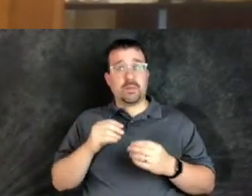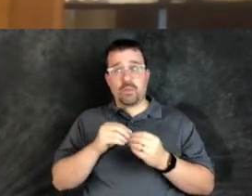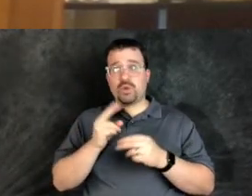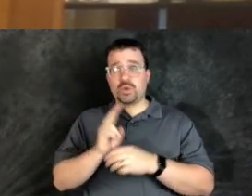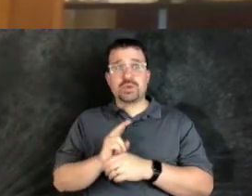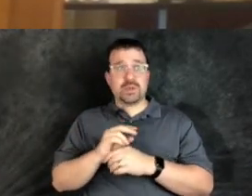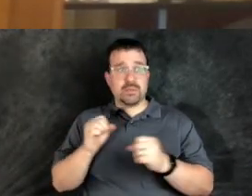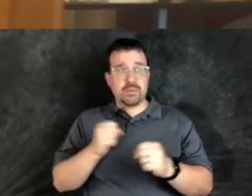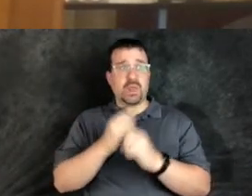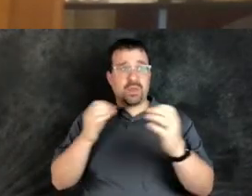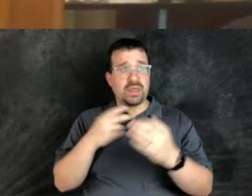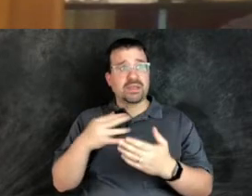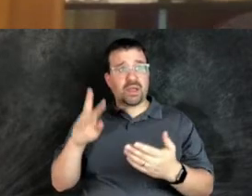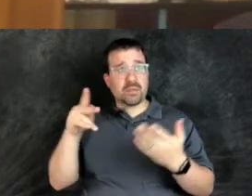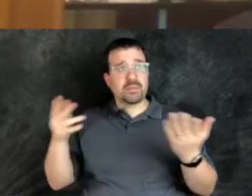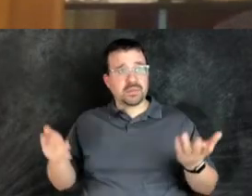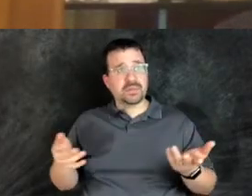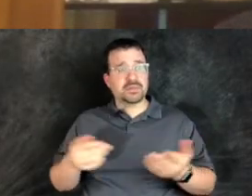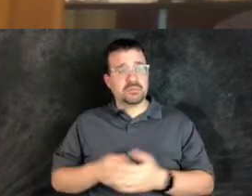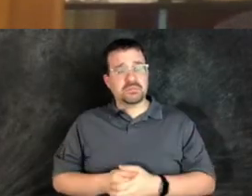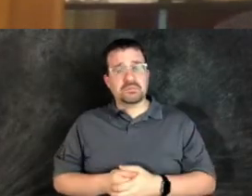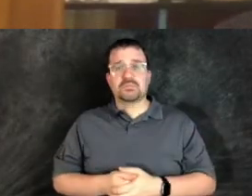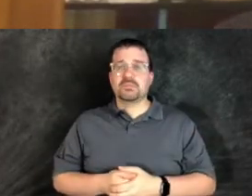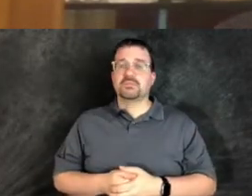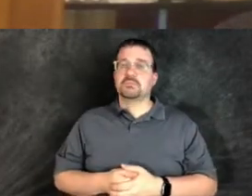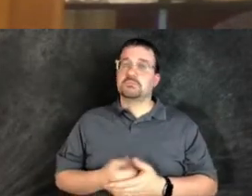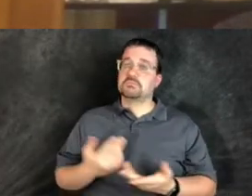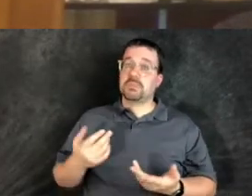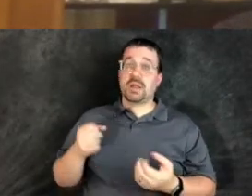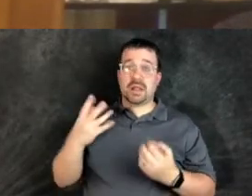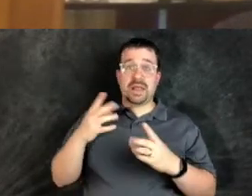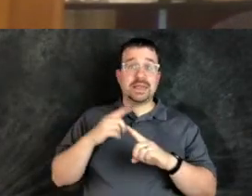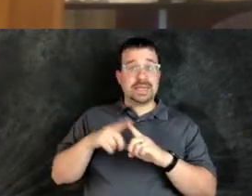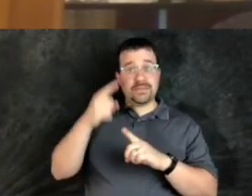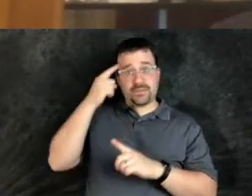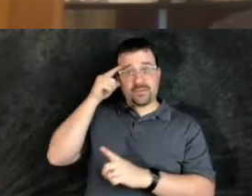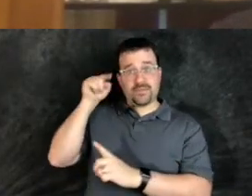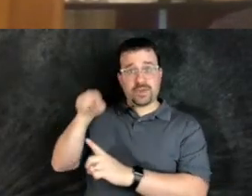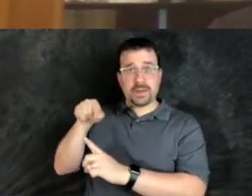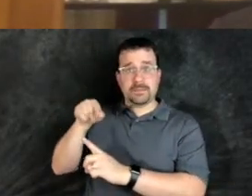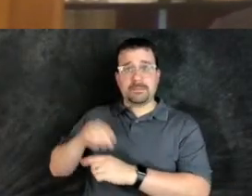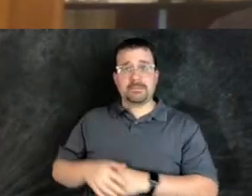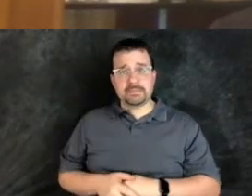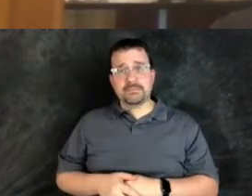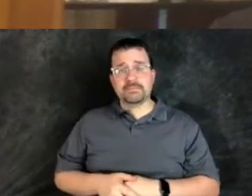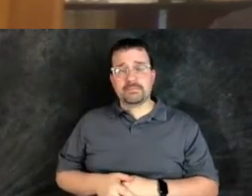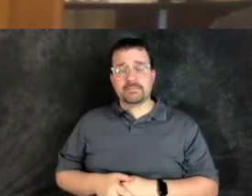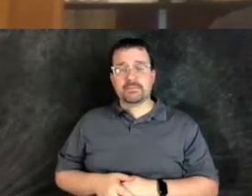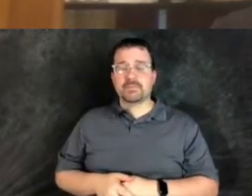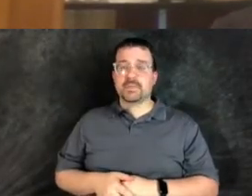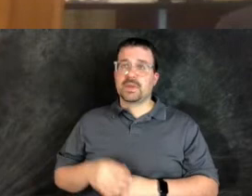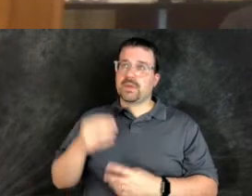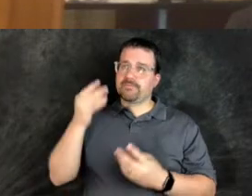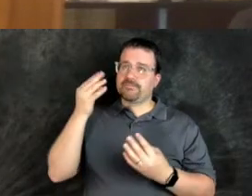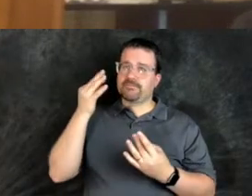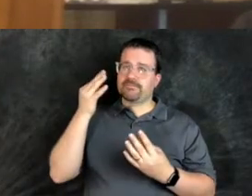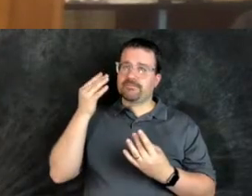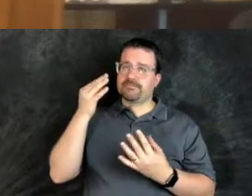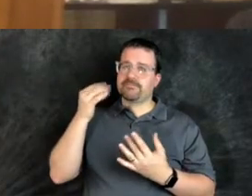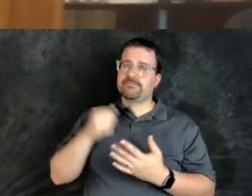used to blowing things up. A lot different for him. And as I think about